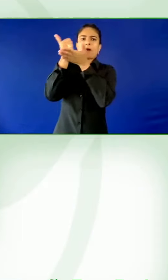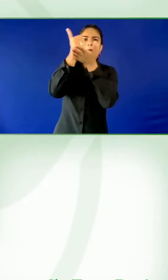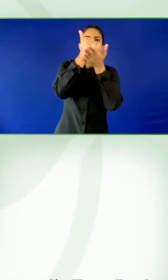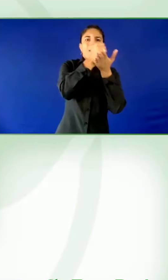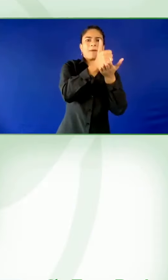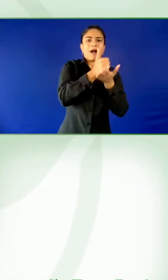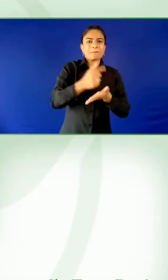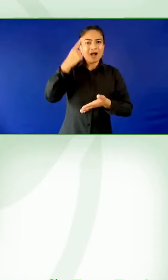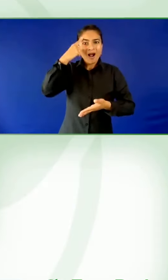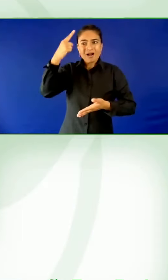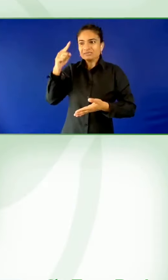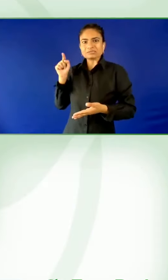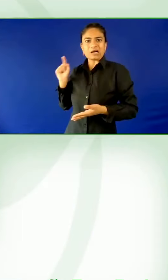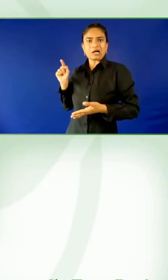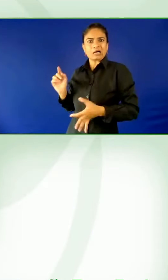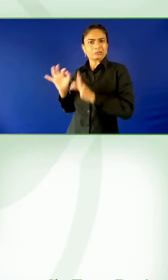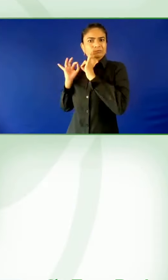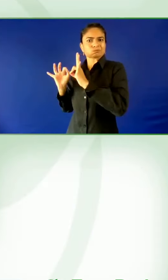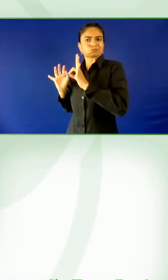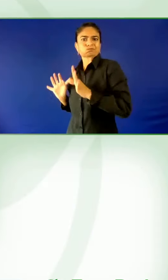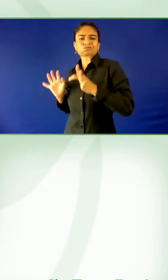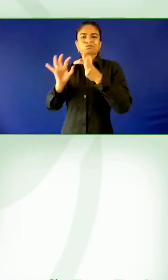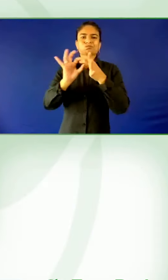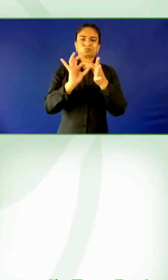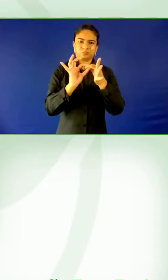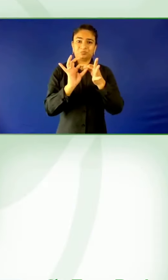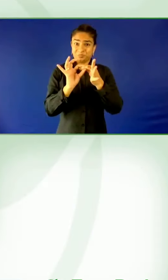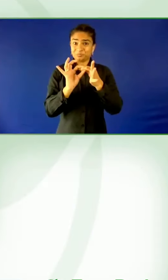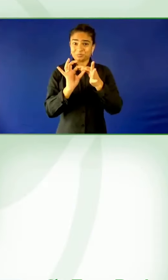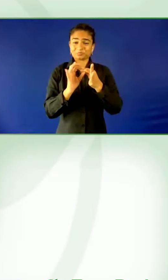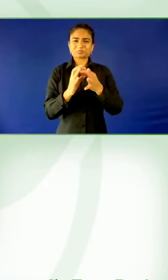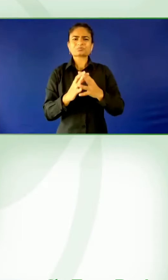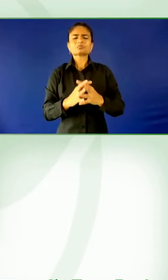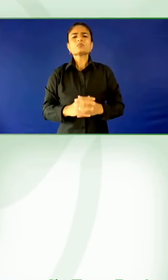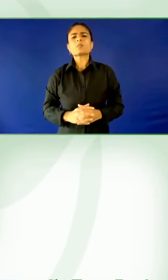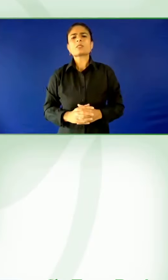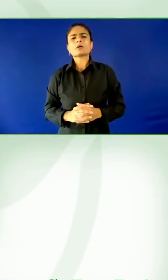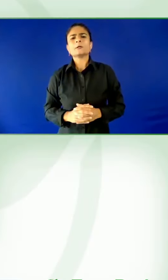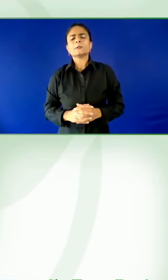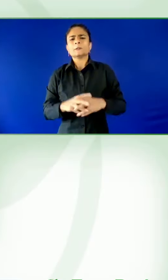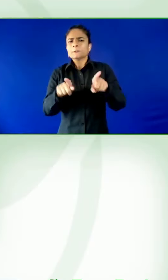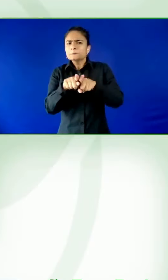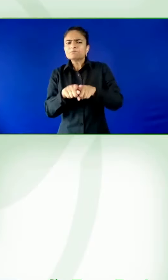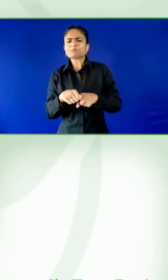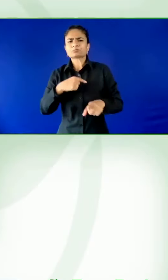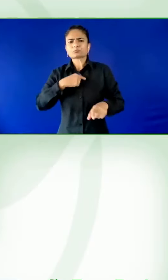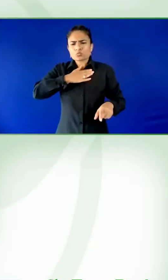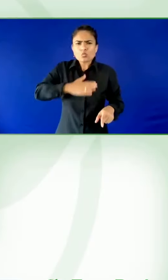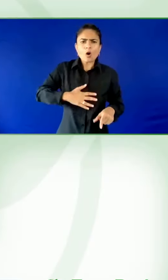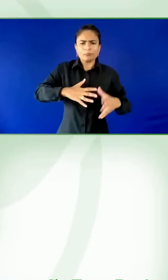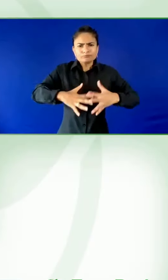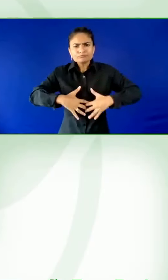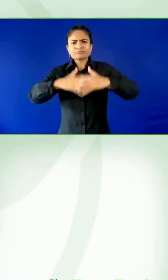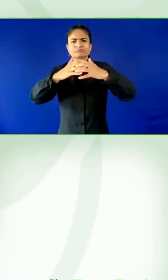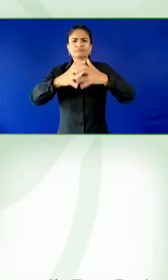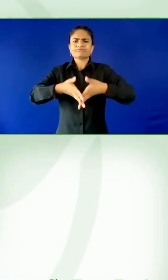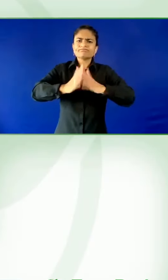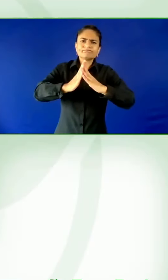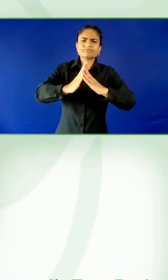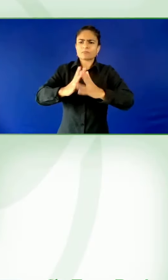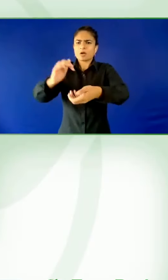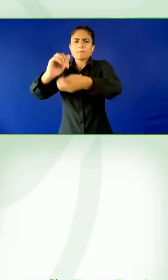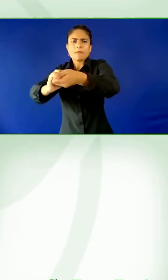and other global organizations is very important, because developing a